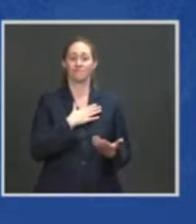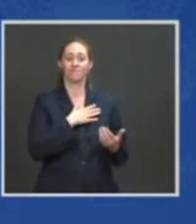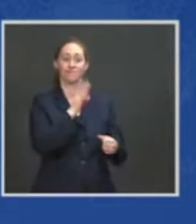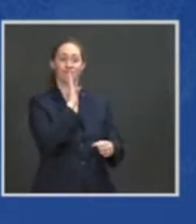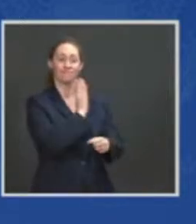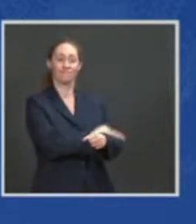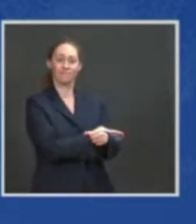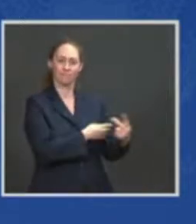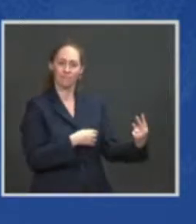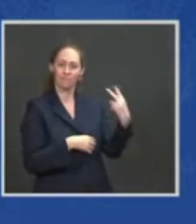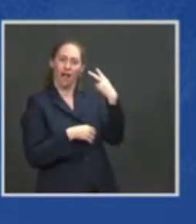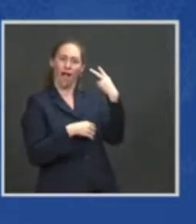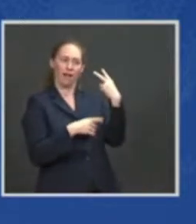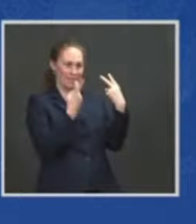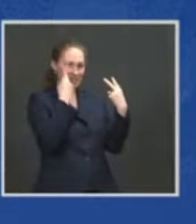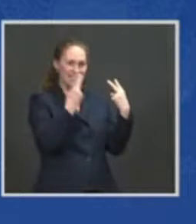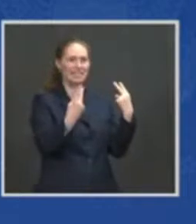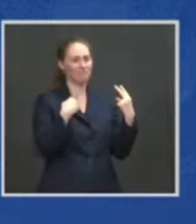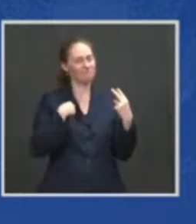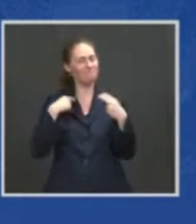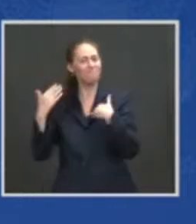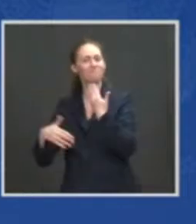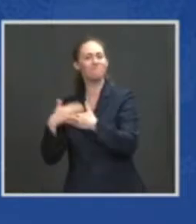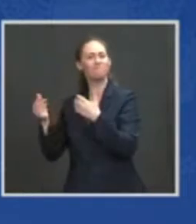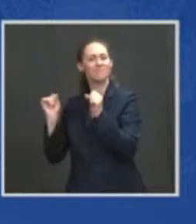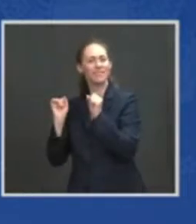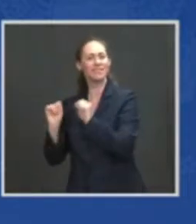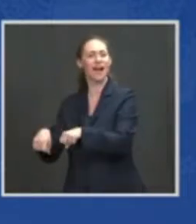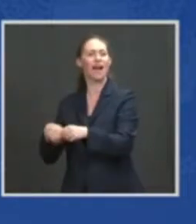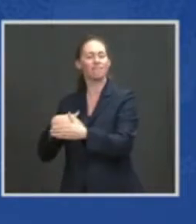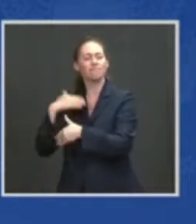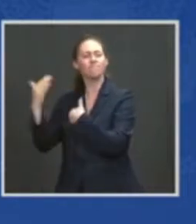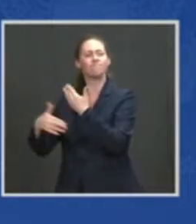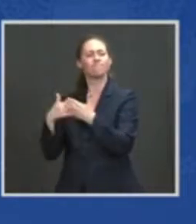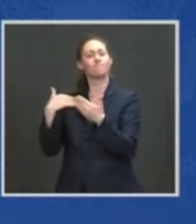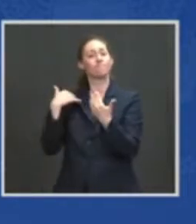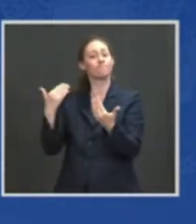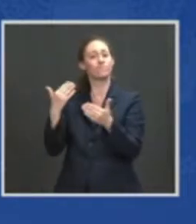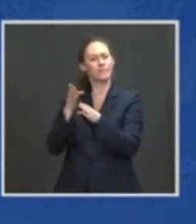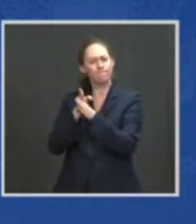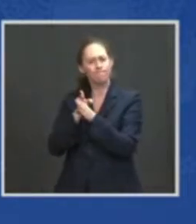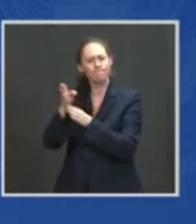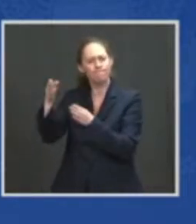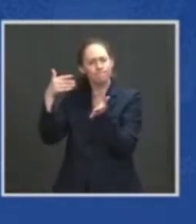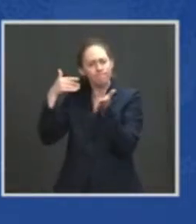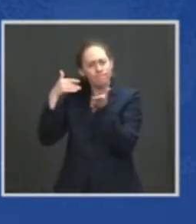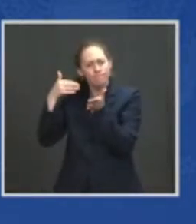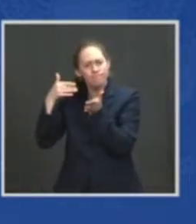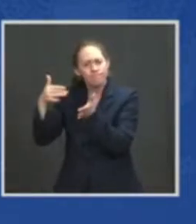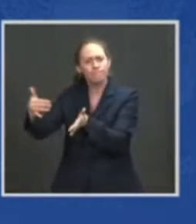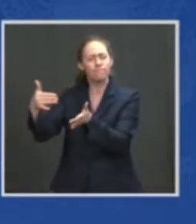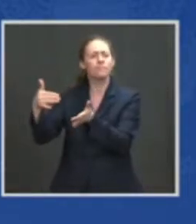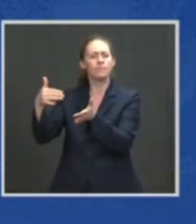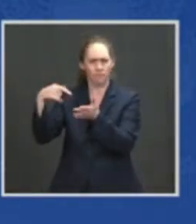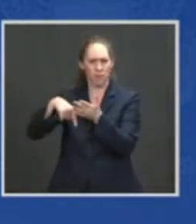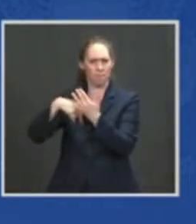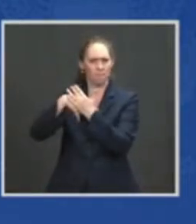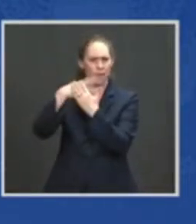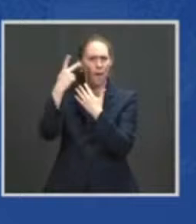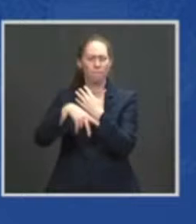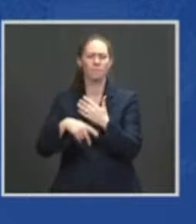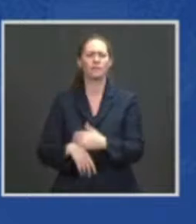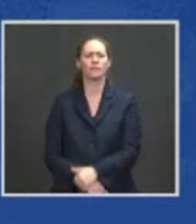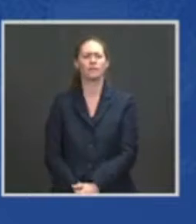one of the best decisions I've ever made. I made it through the program, despite in the middle of the